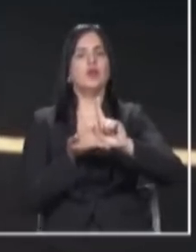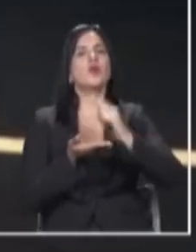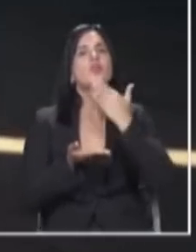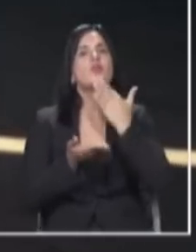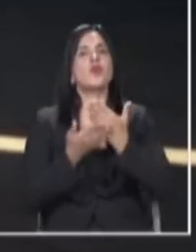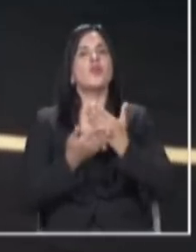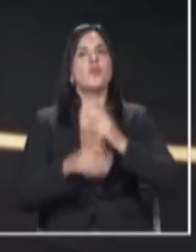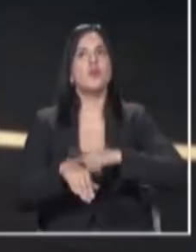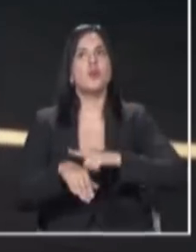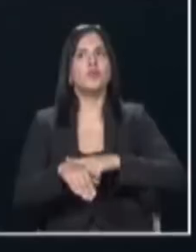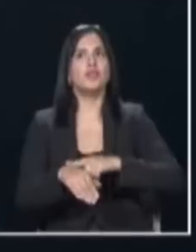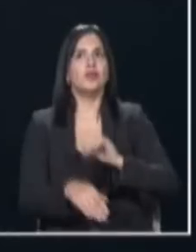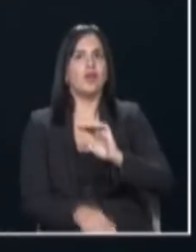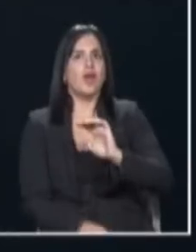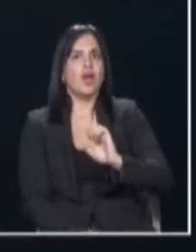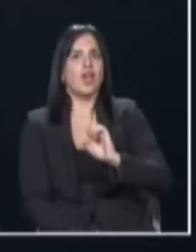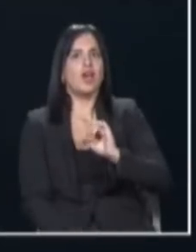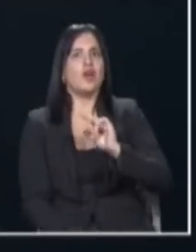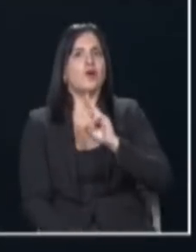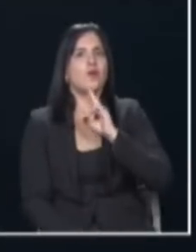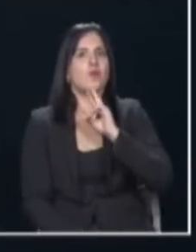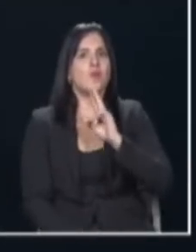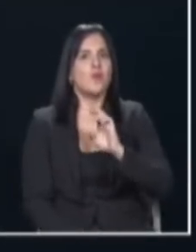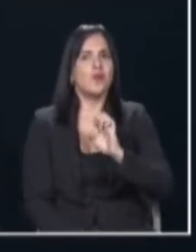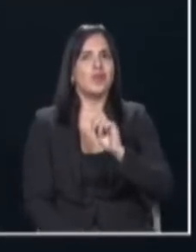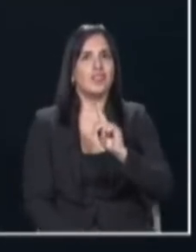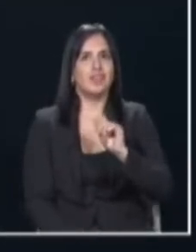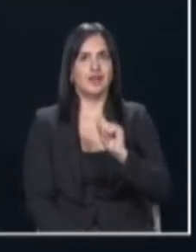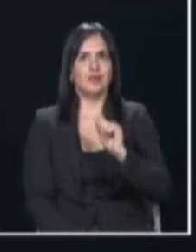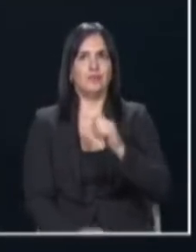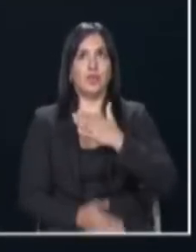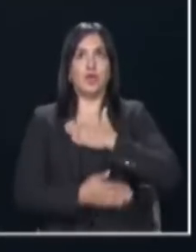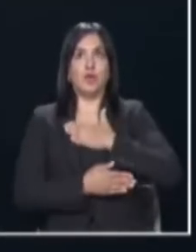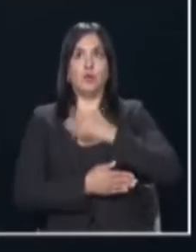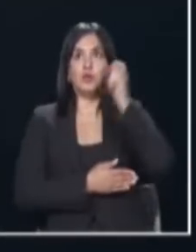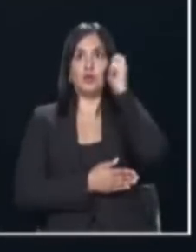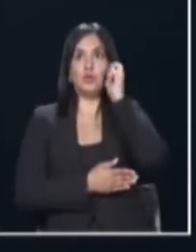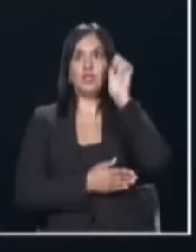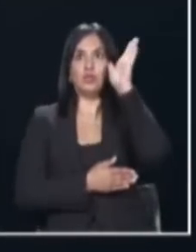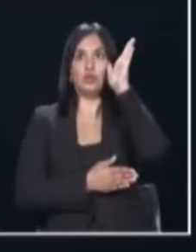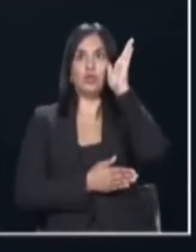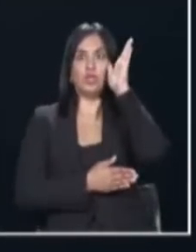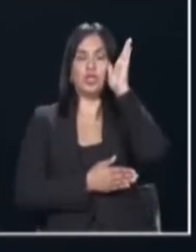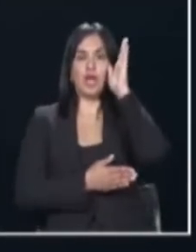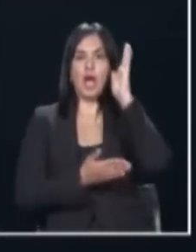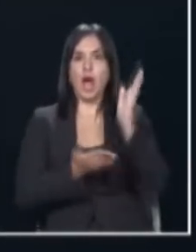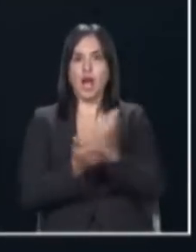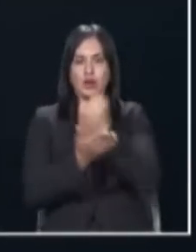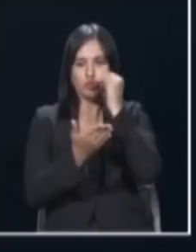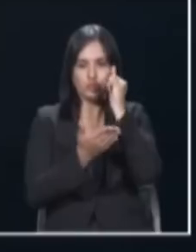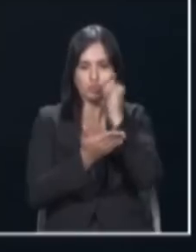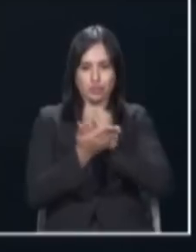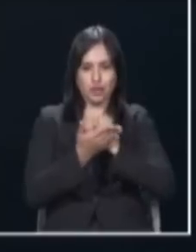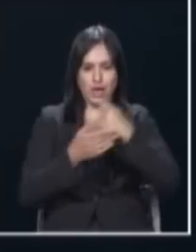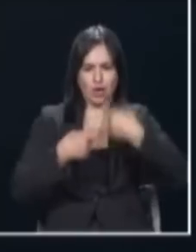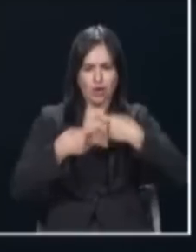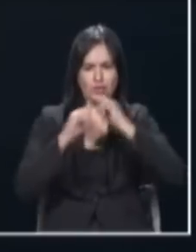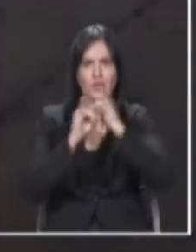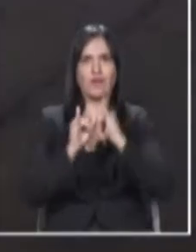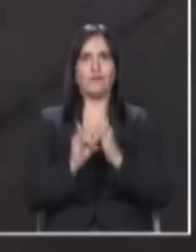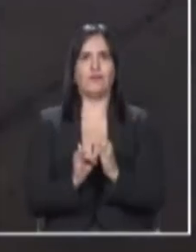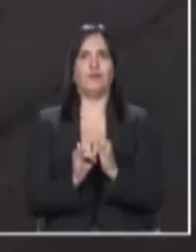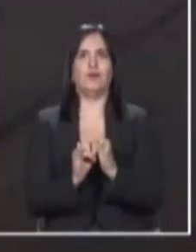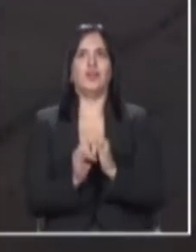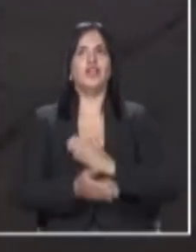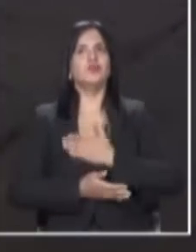kind of a Eureka moment when my theory of evolution by natural selection reaches its final form I felt a sense of excitement and